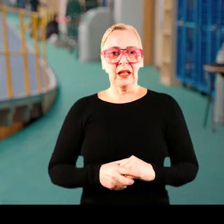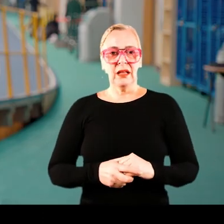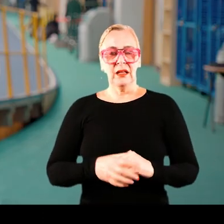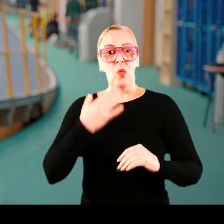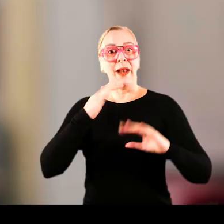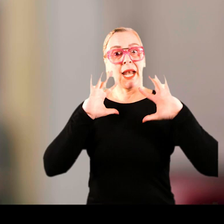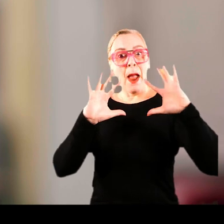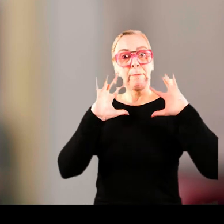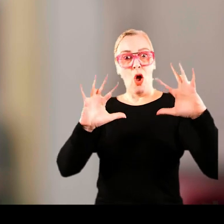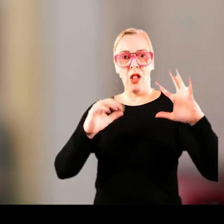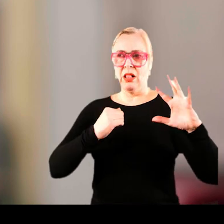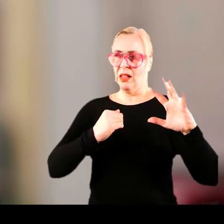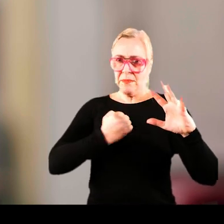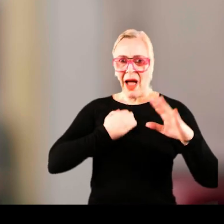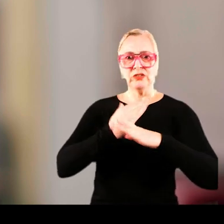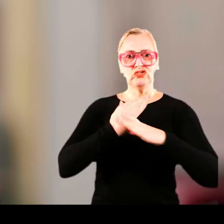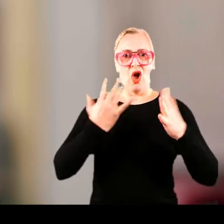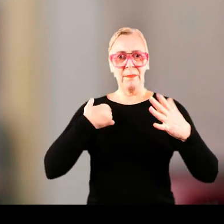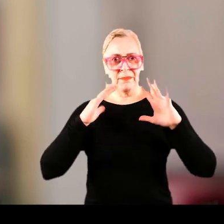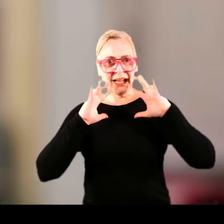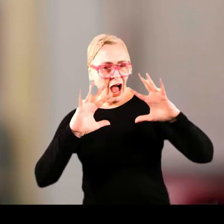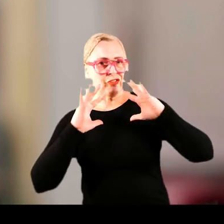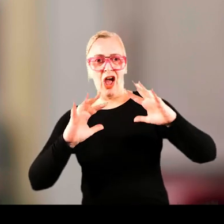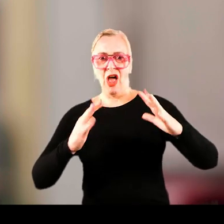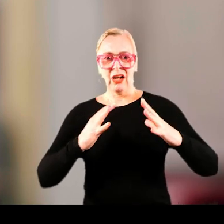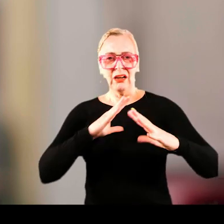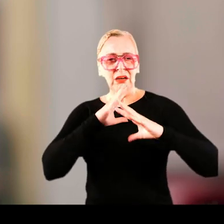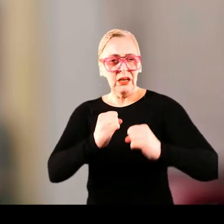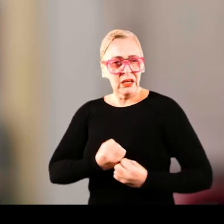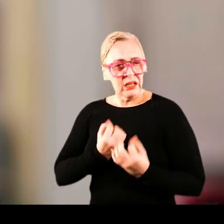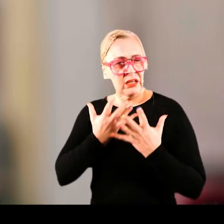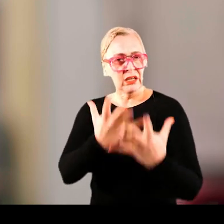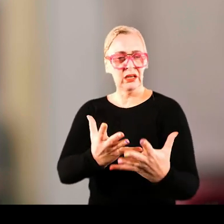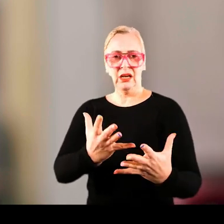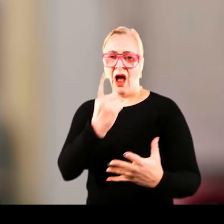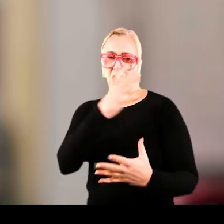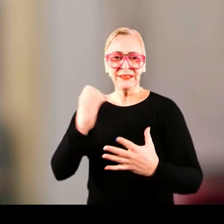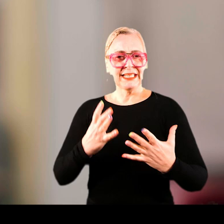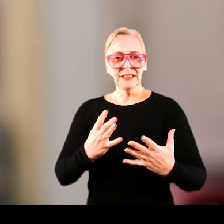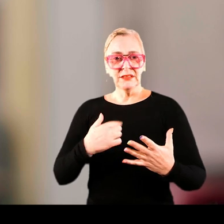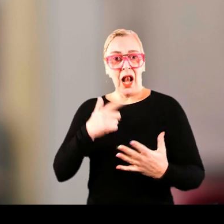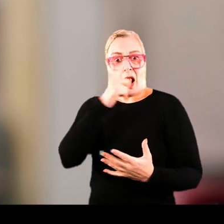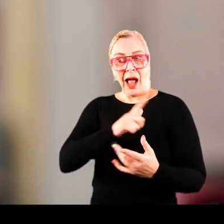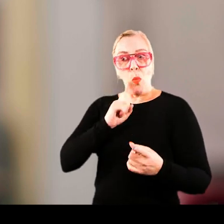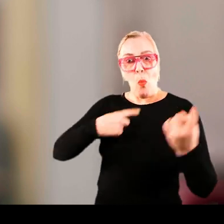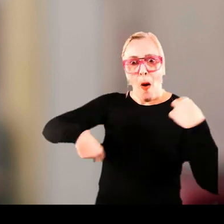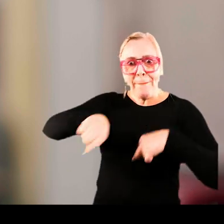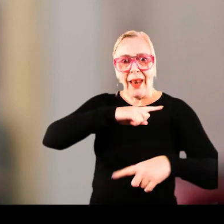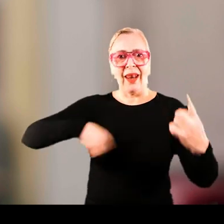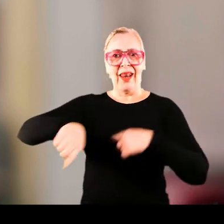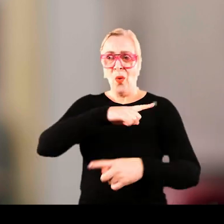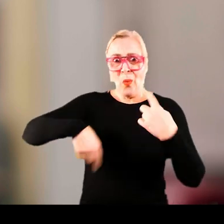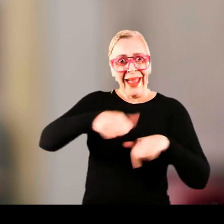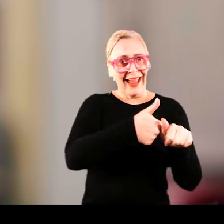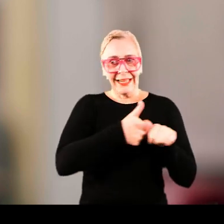dod i pyrwyd, mae'n job fi, felly dwi eisiau jyst cario ymlaen a wneud cant y